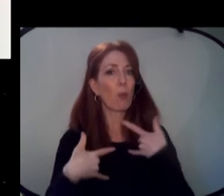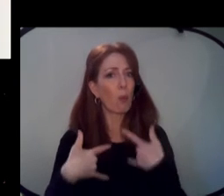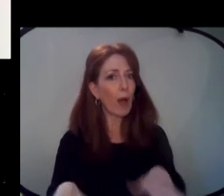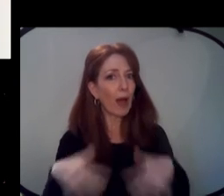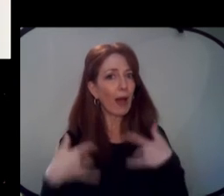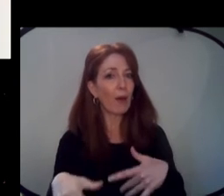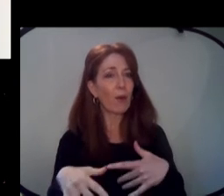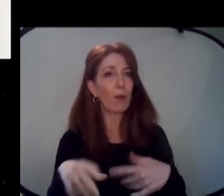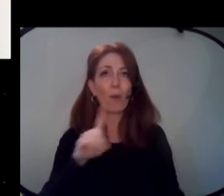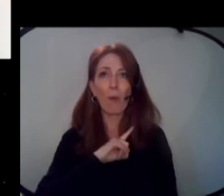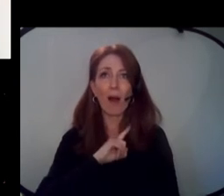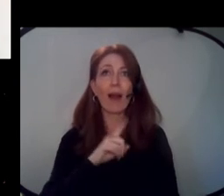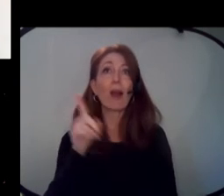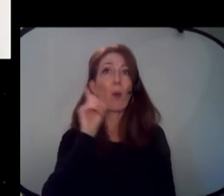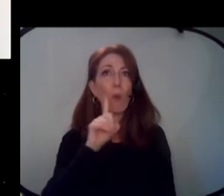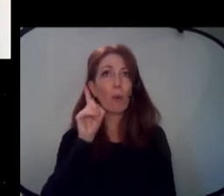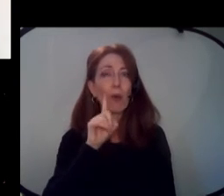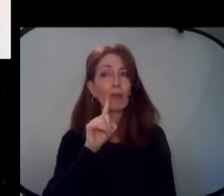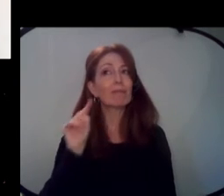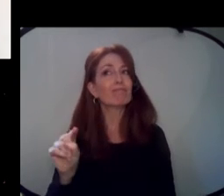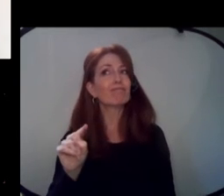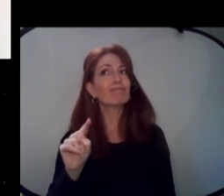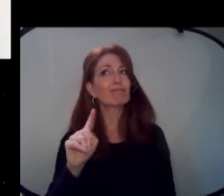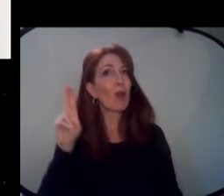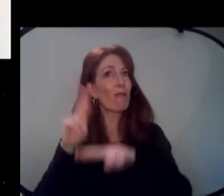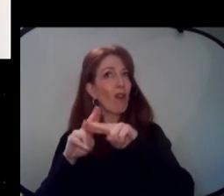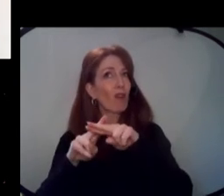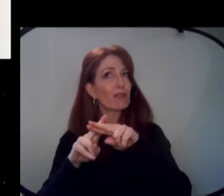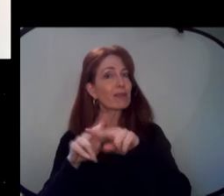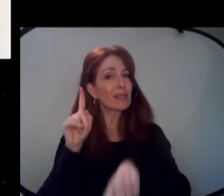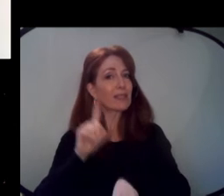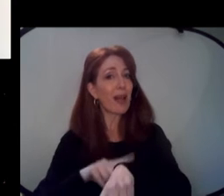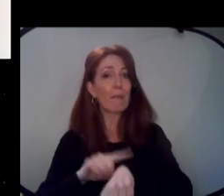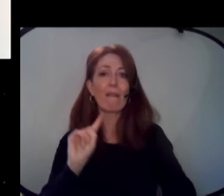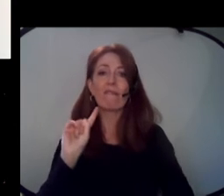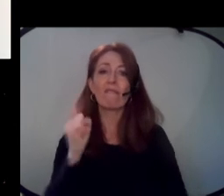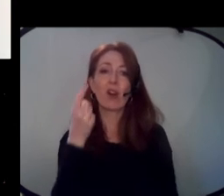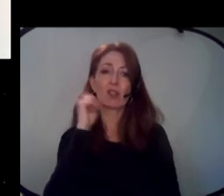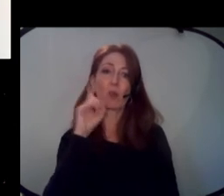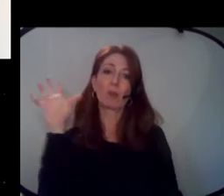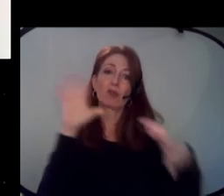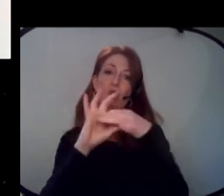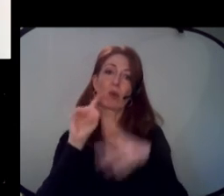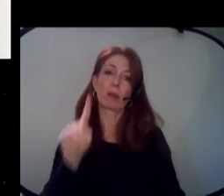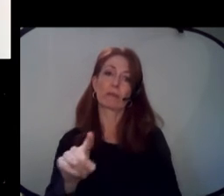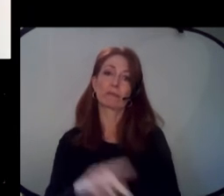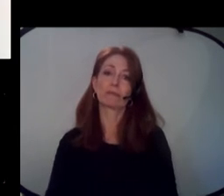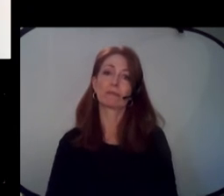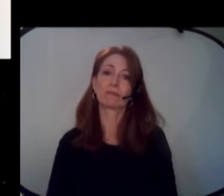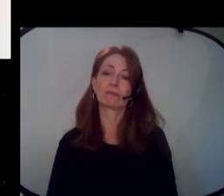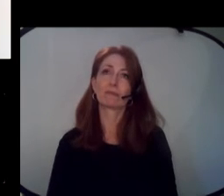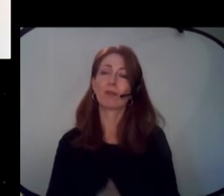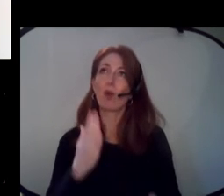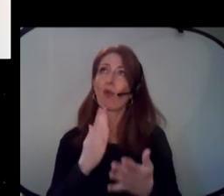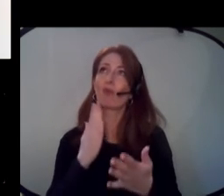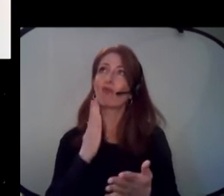a woman in Florence in that period. She's the first woman to join the Florentine Academy. So again, it's a real kind of breakthrough move for